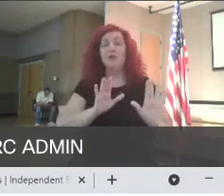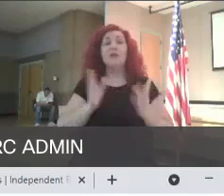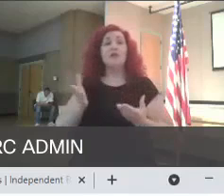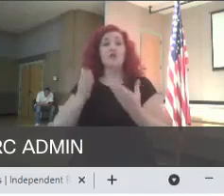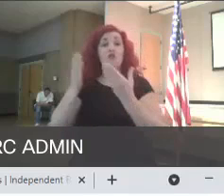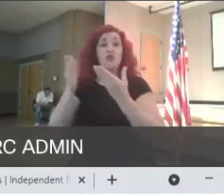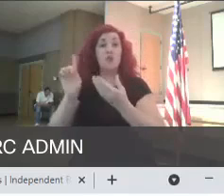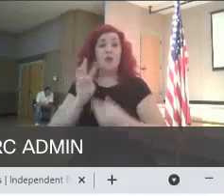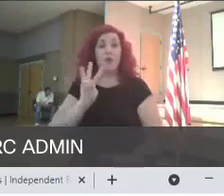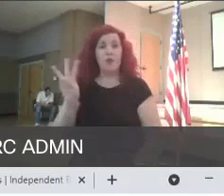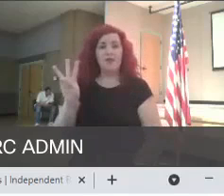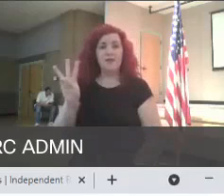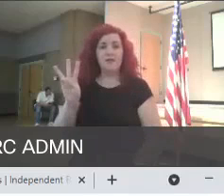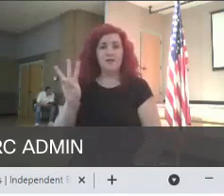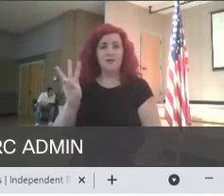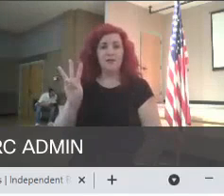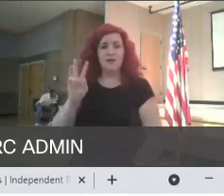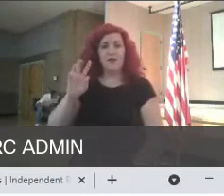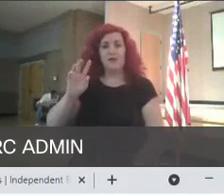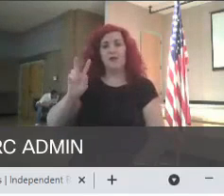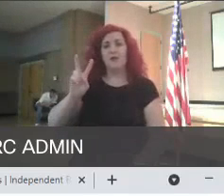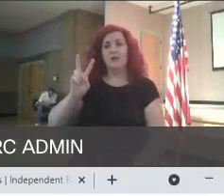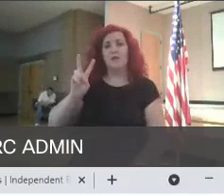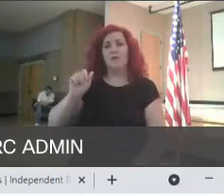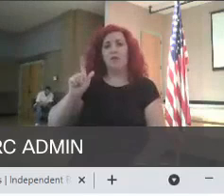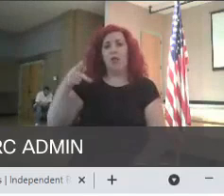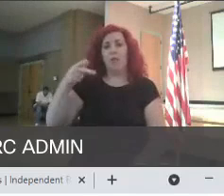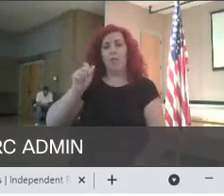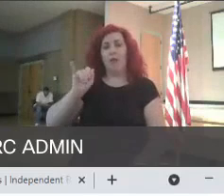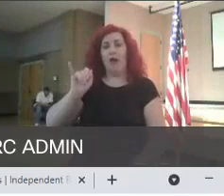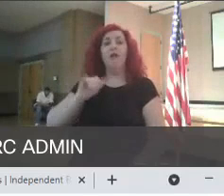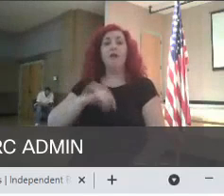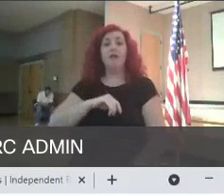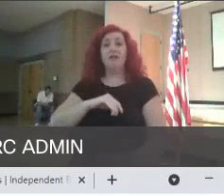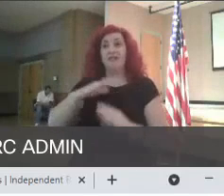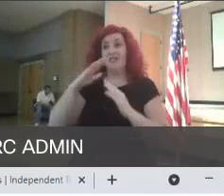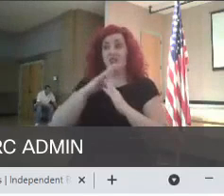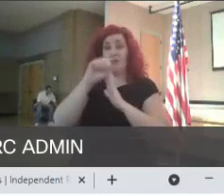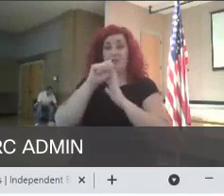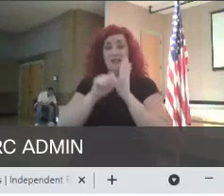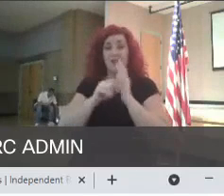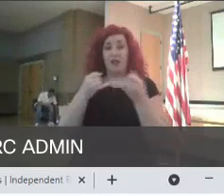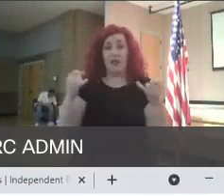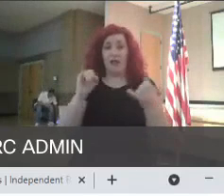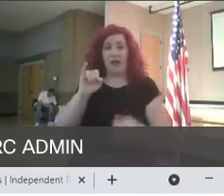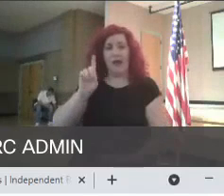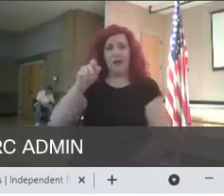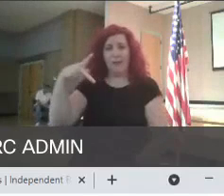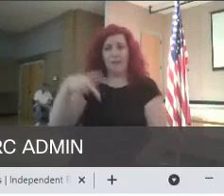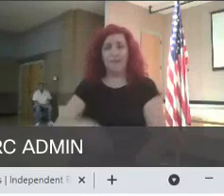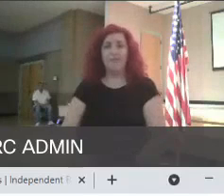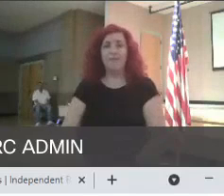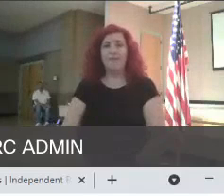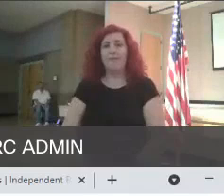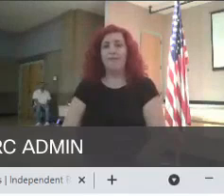side at Hualapai, on top along the state line at Kaibab. Okay, cut